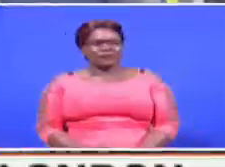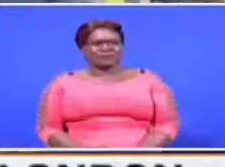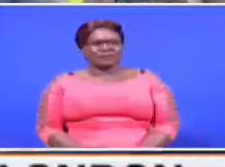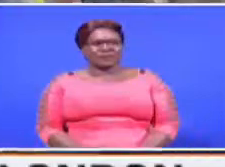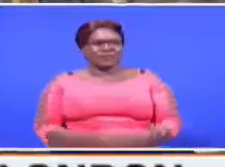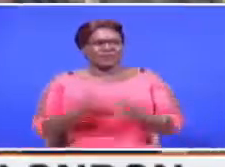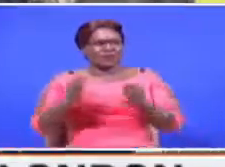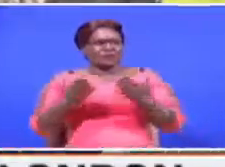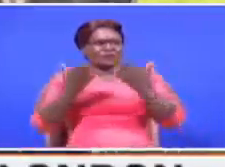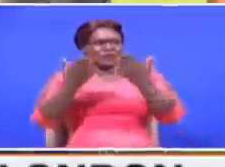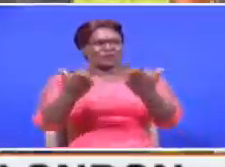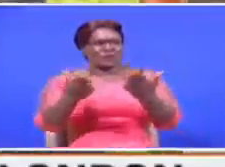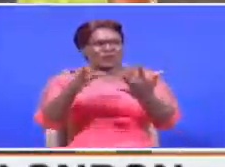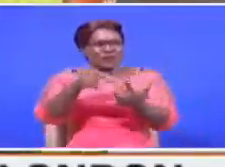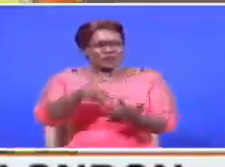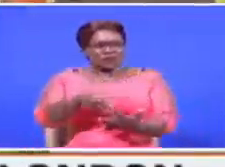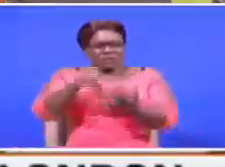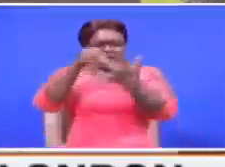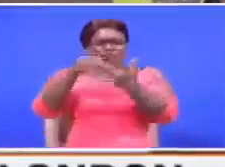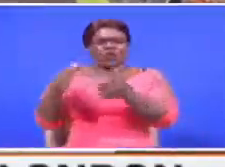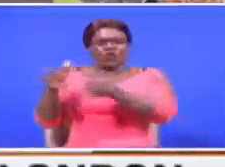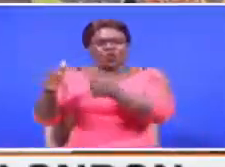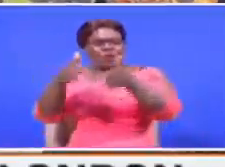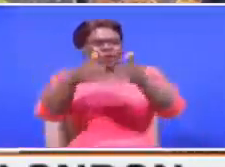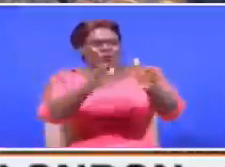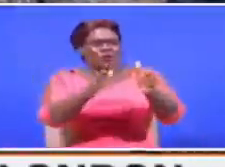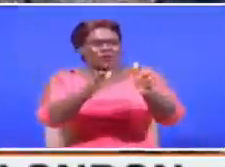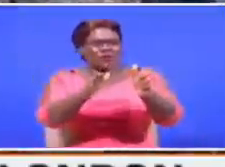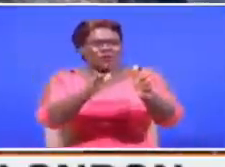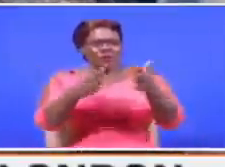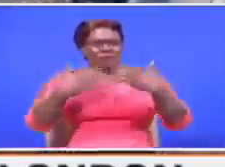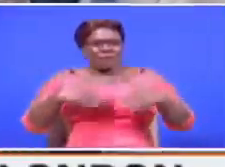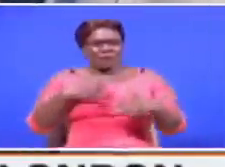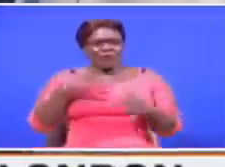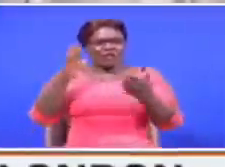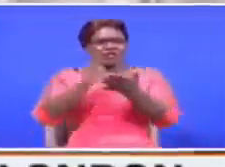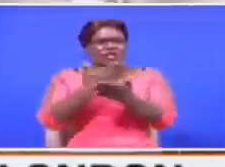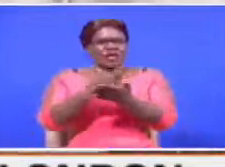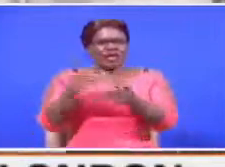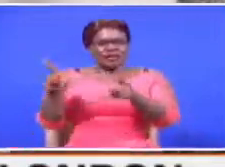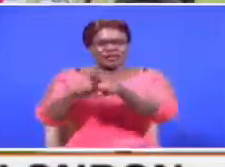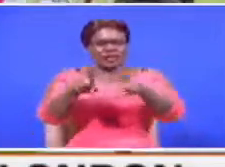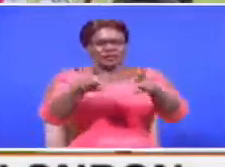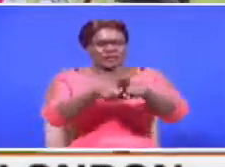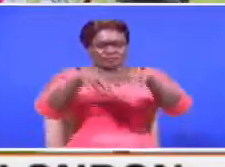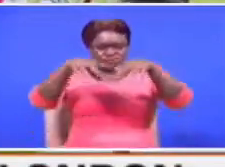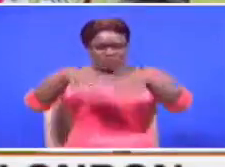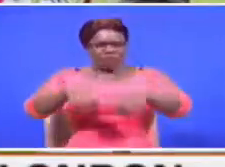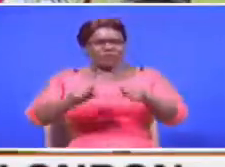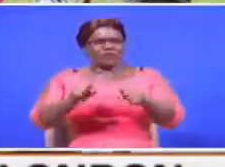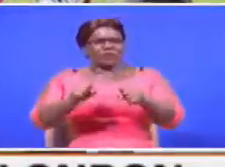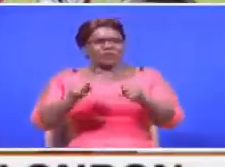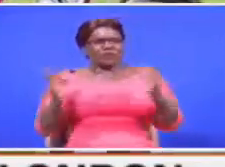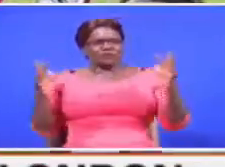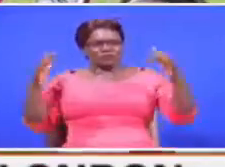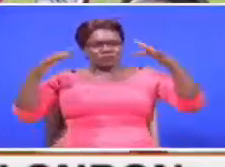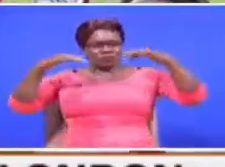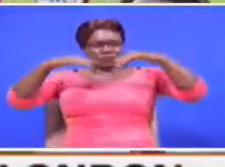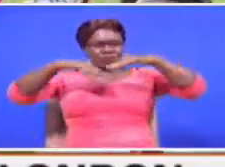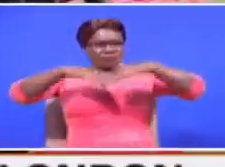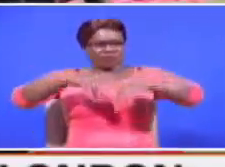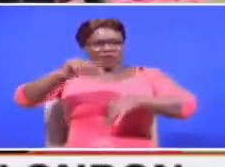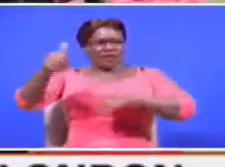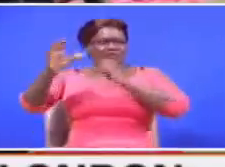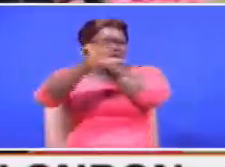It provides a rare and unique opportunity for a people who share a common heritage to come together in a